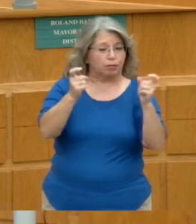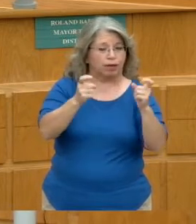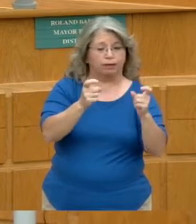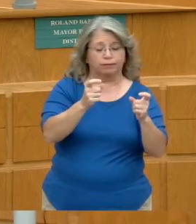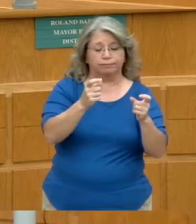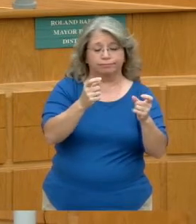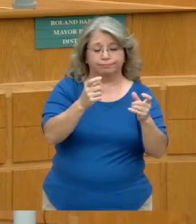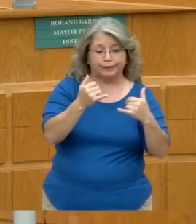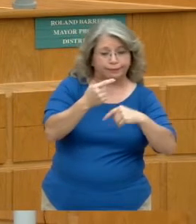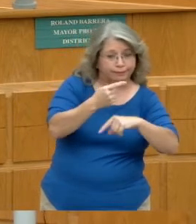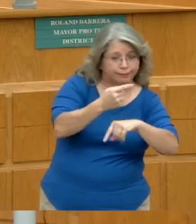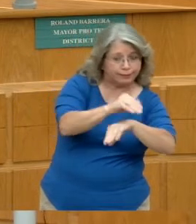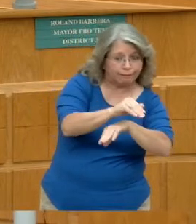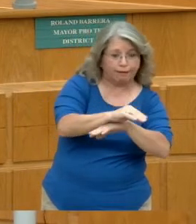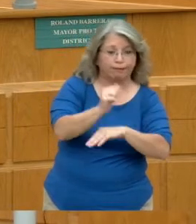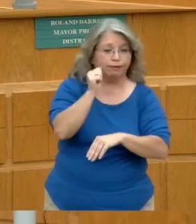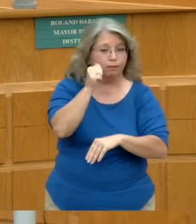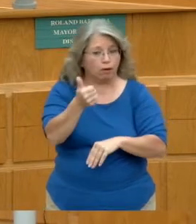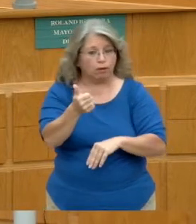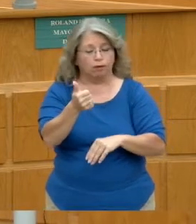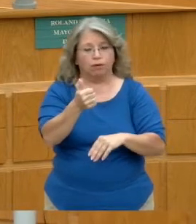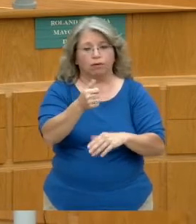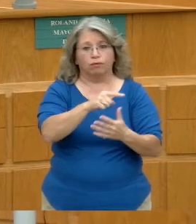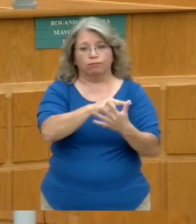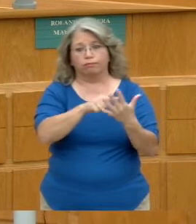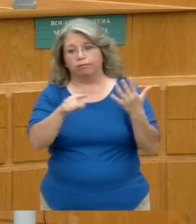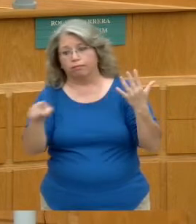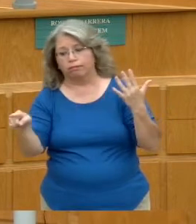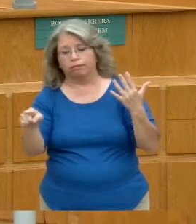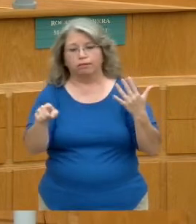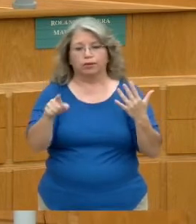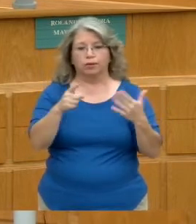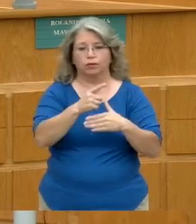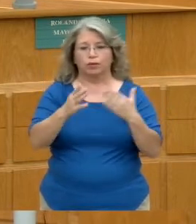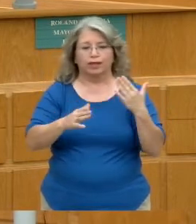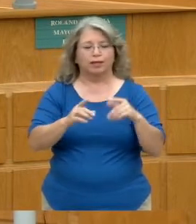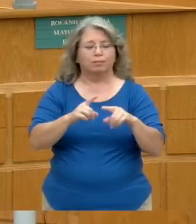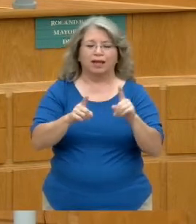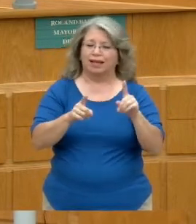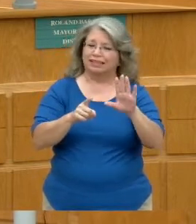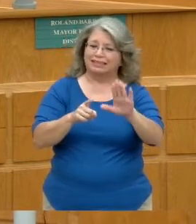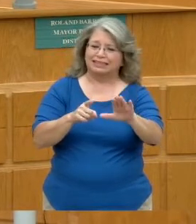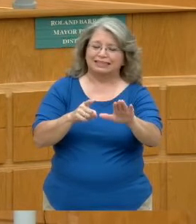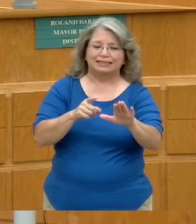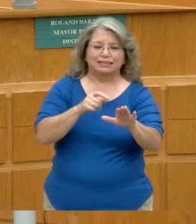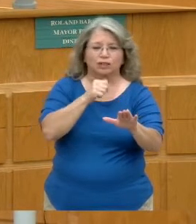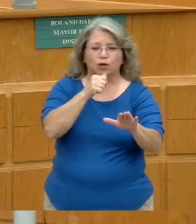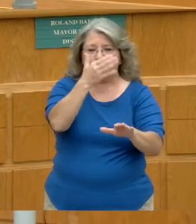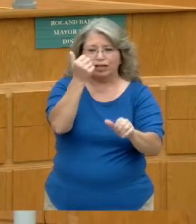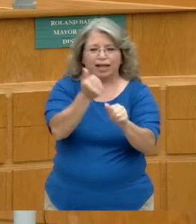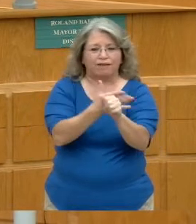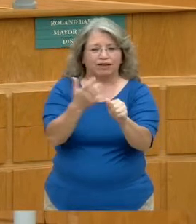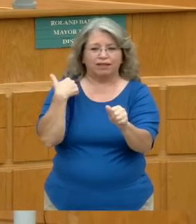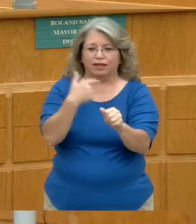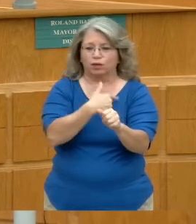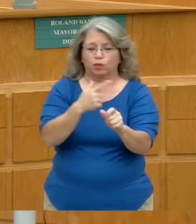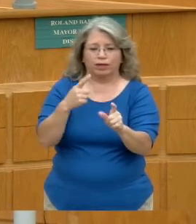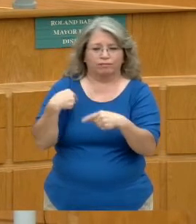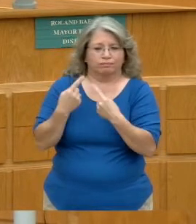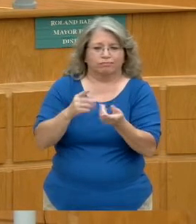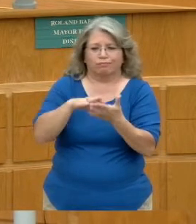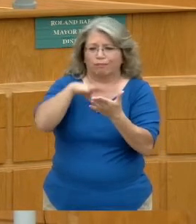Tuesday. But what we do need to remember is we can't forget everything we've learned in the past 3 months, so we have to remember the social